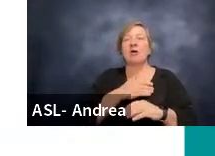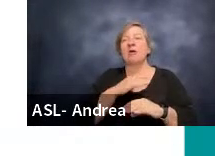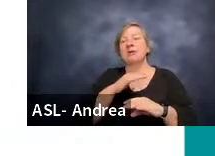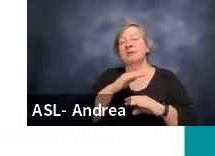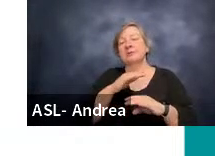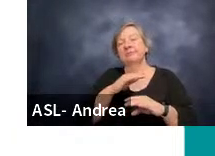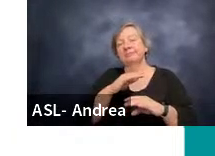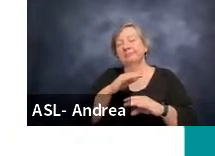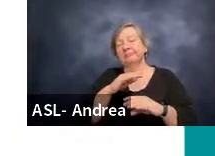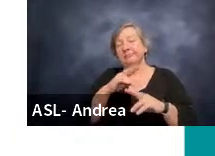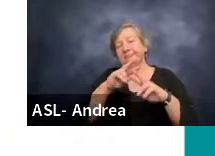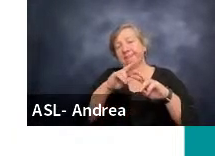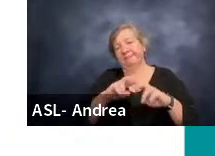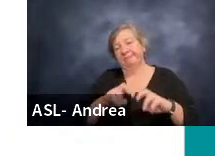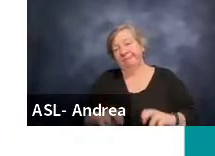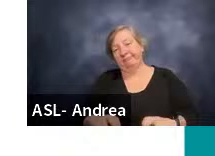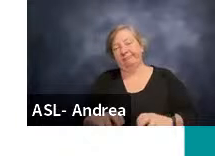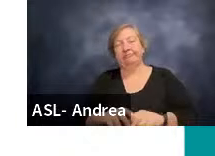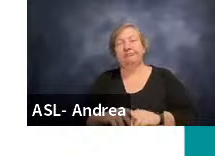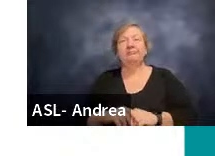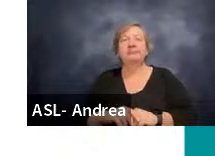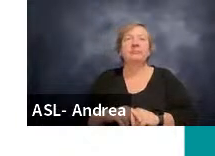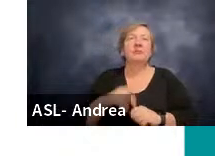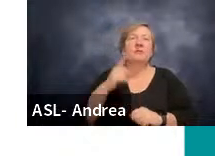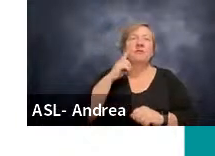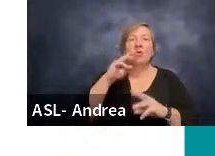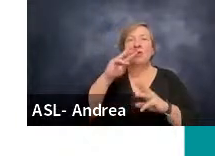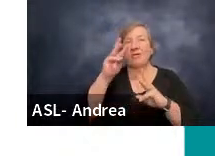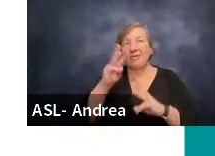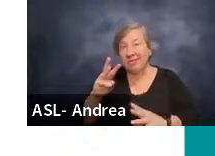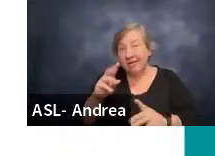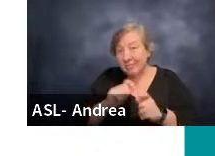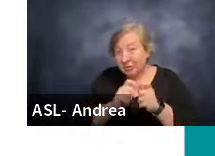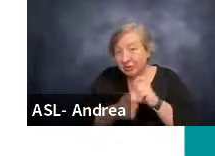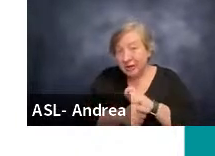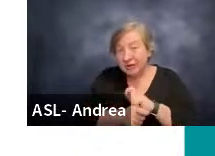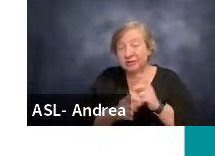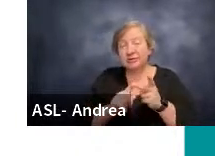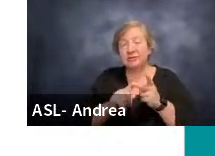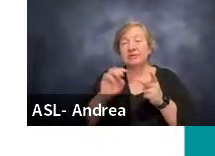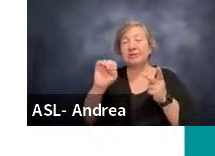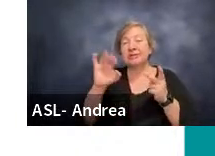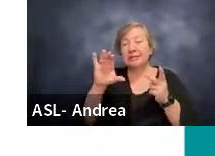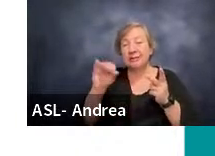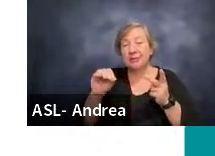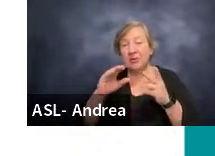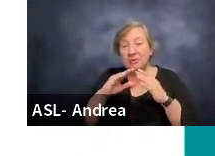analysis for climate change, ecosystems,